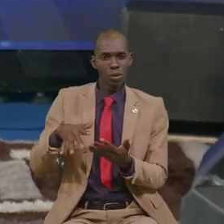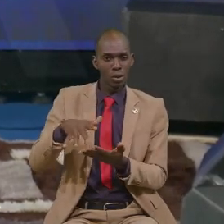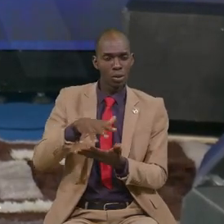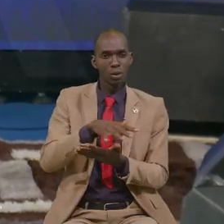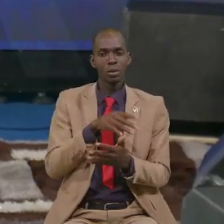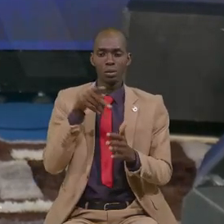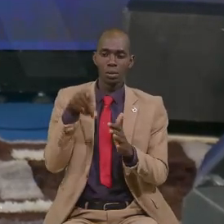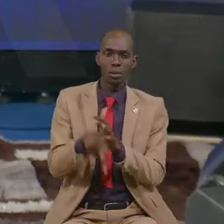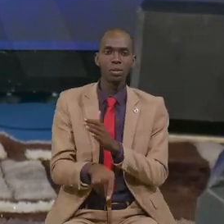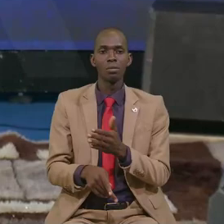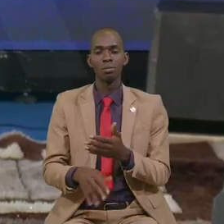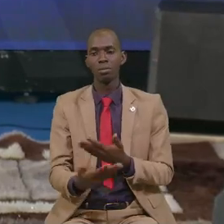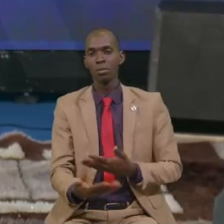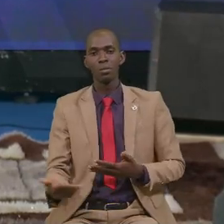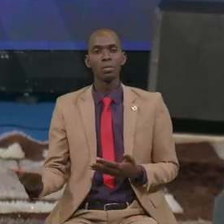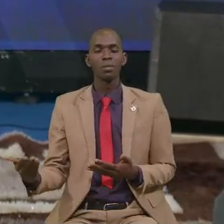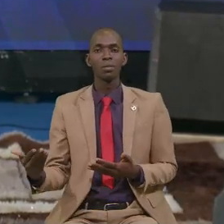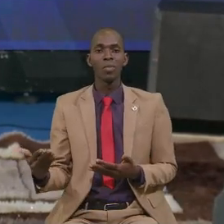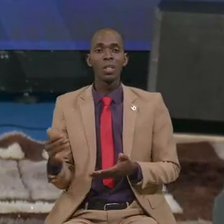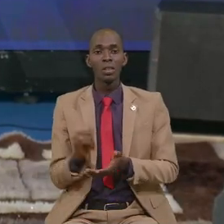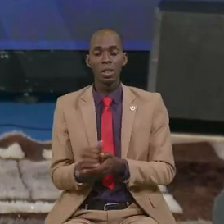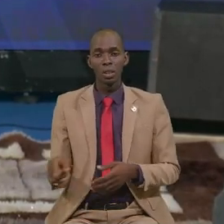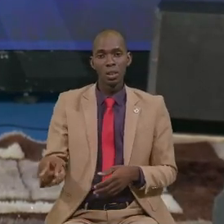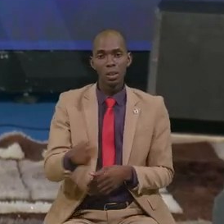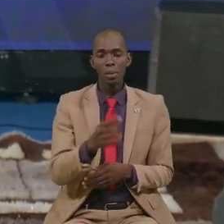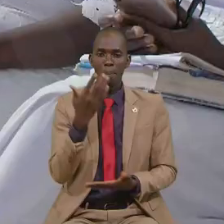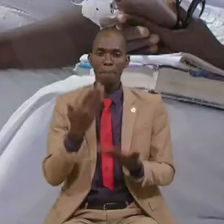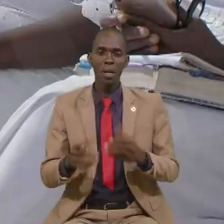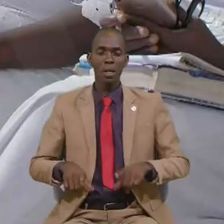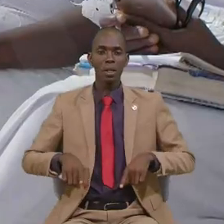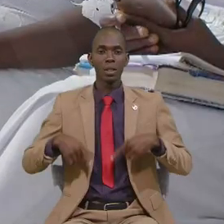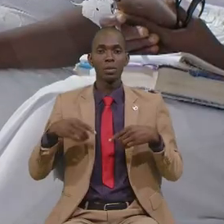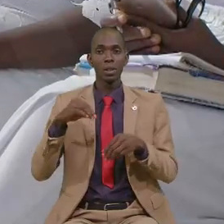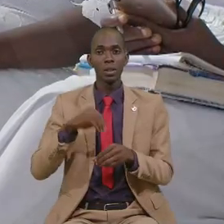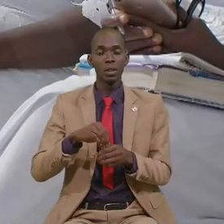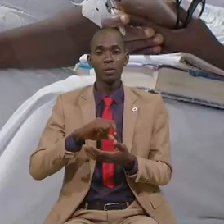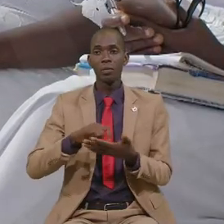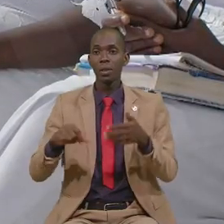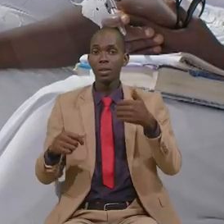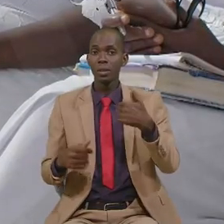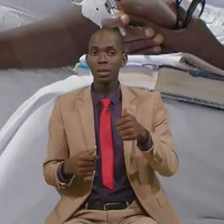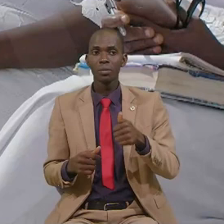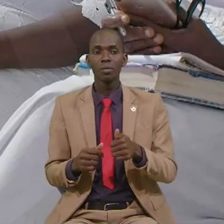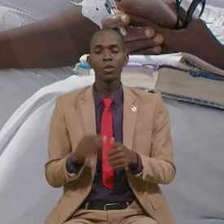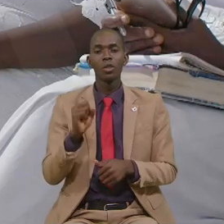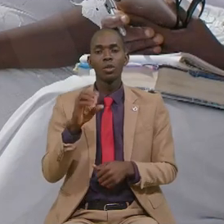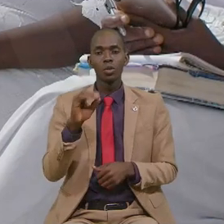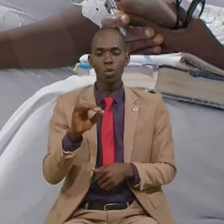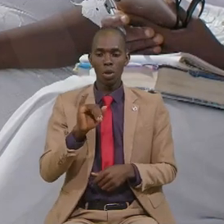slain, that they may live." Verse 10, in verse 10, "So